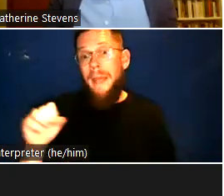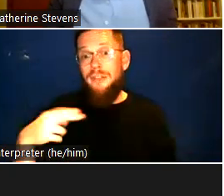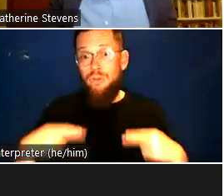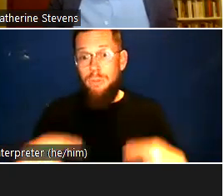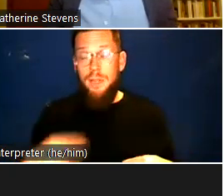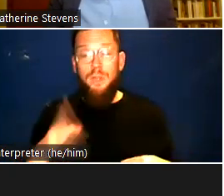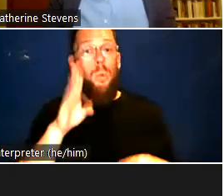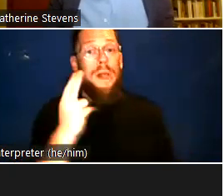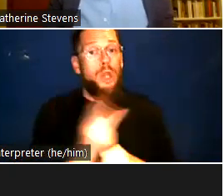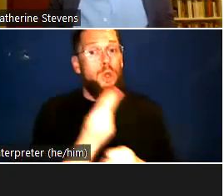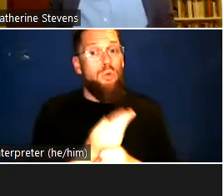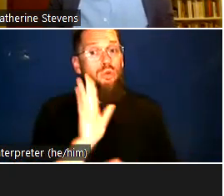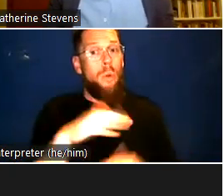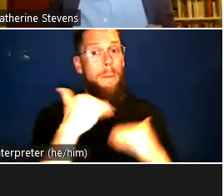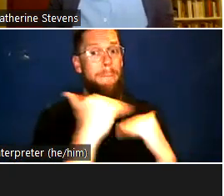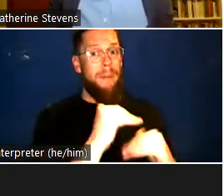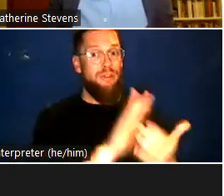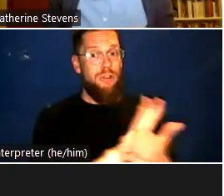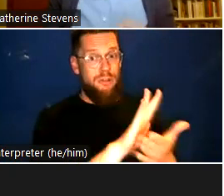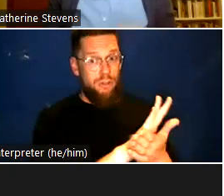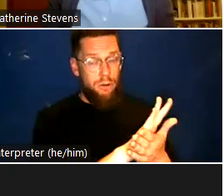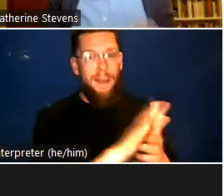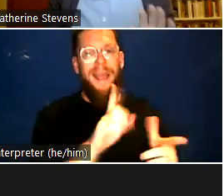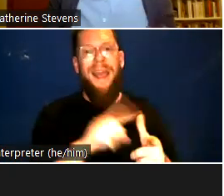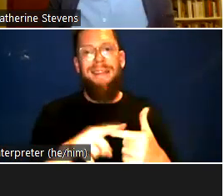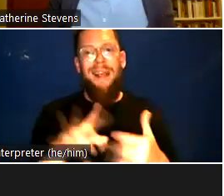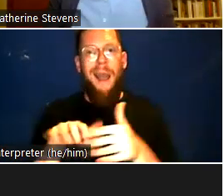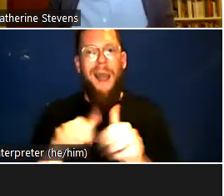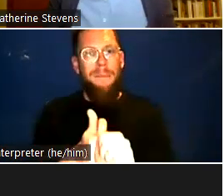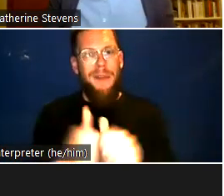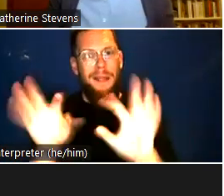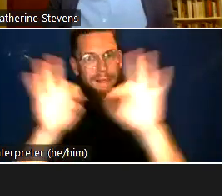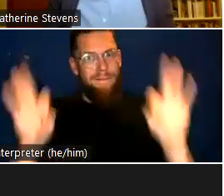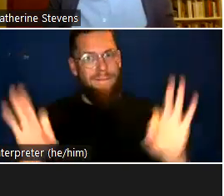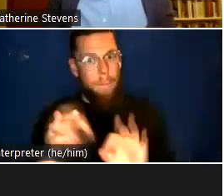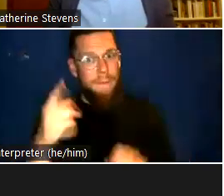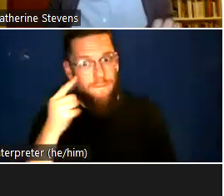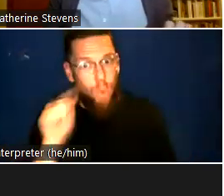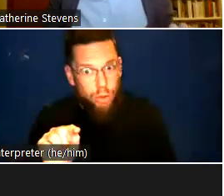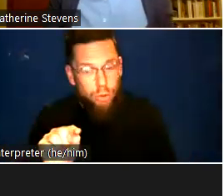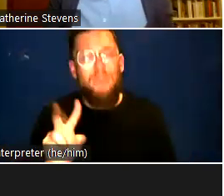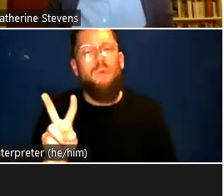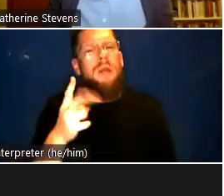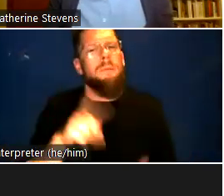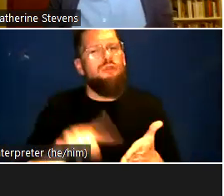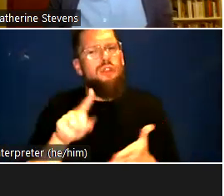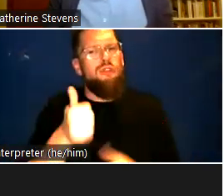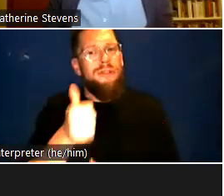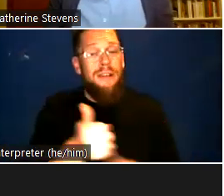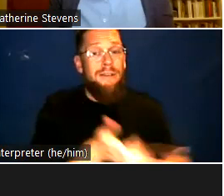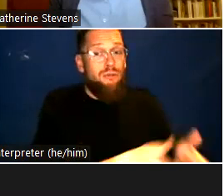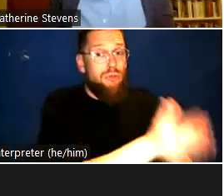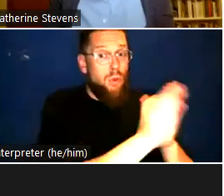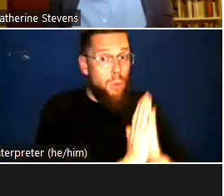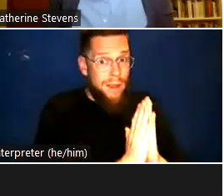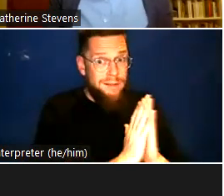on your budget sheet and will update the form for you. So always double check to make sure that those are the same, the amount you request in the